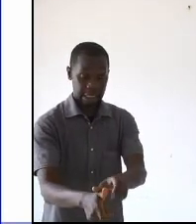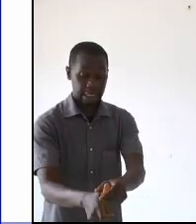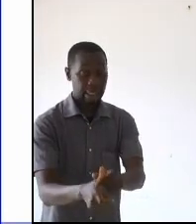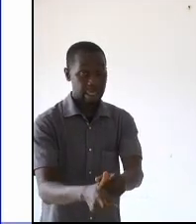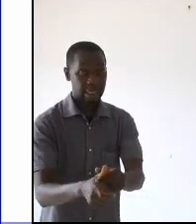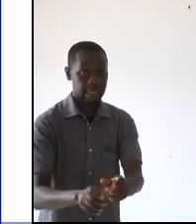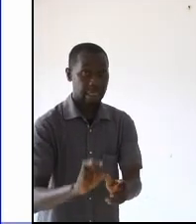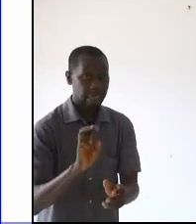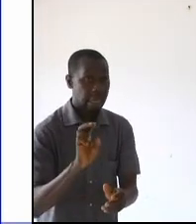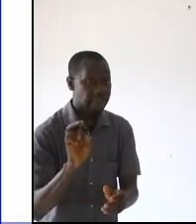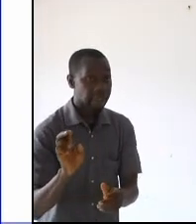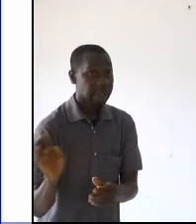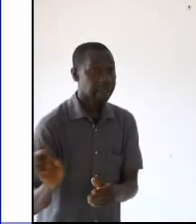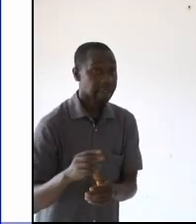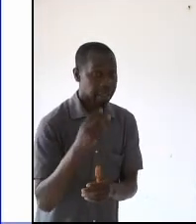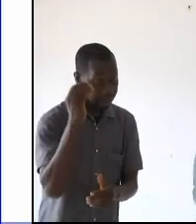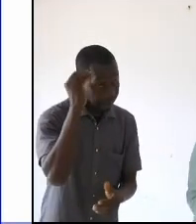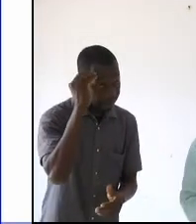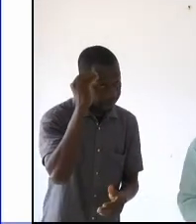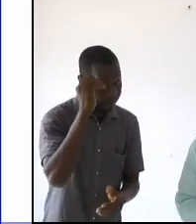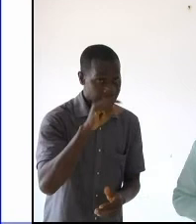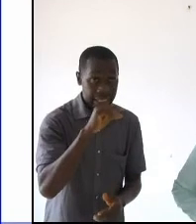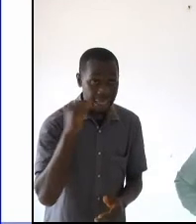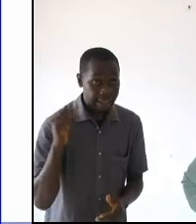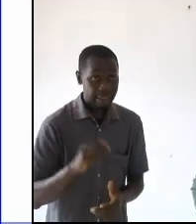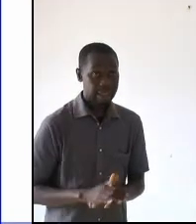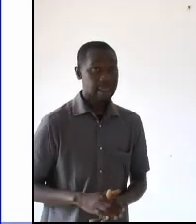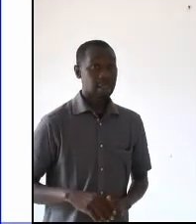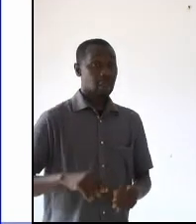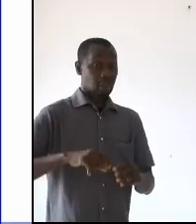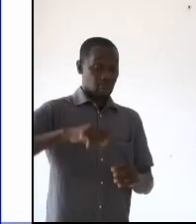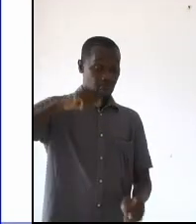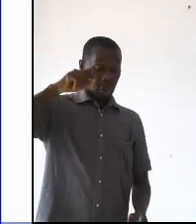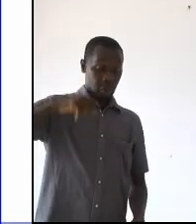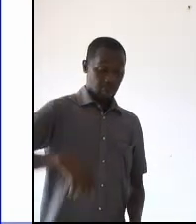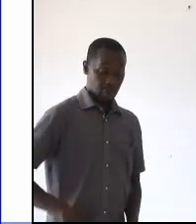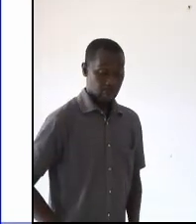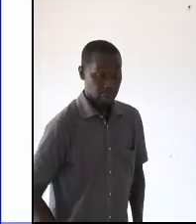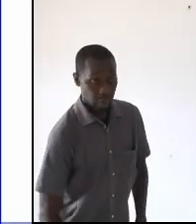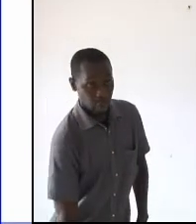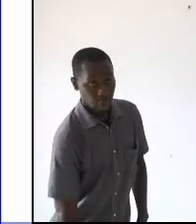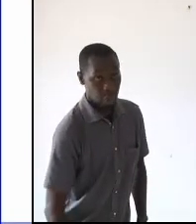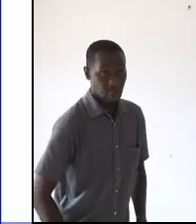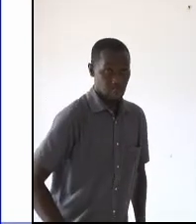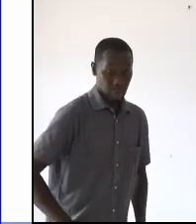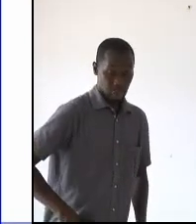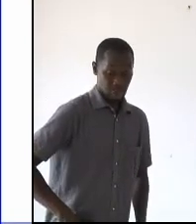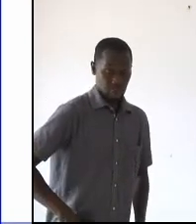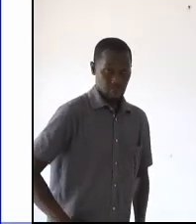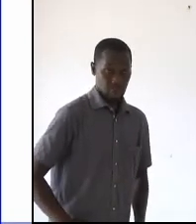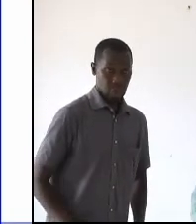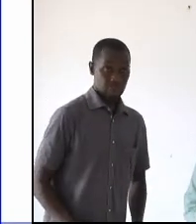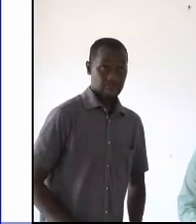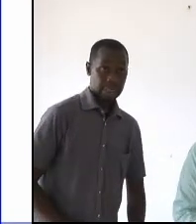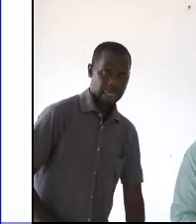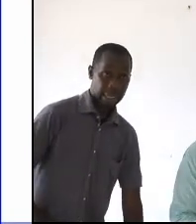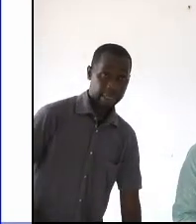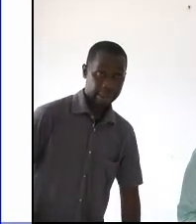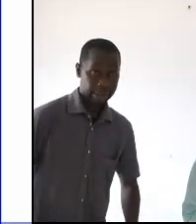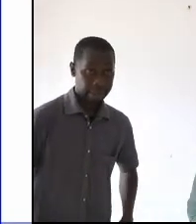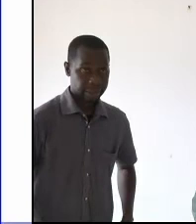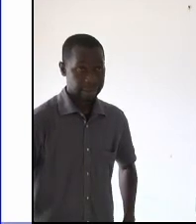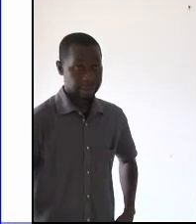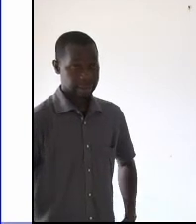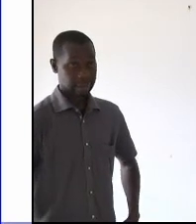is the radius. That's how you try to remember their names. The long bones, you have the femur, the kneecap, you have